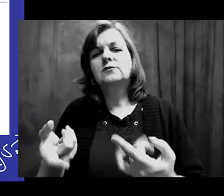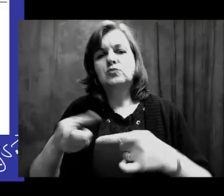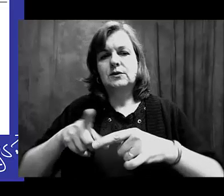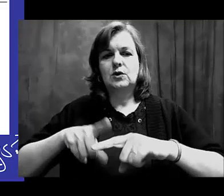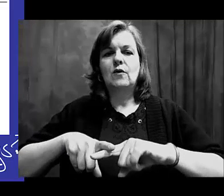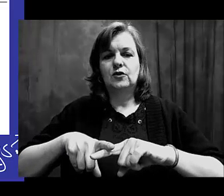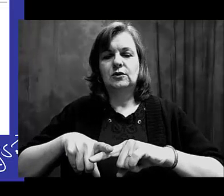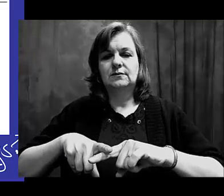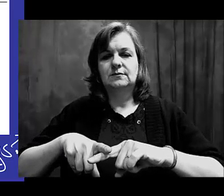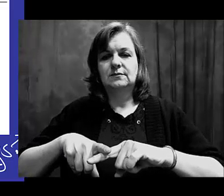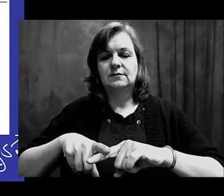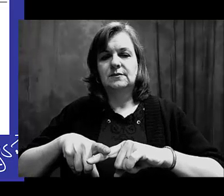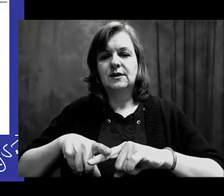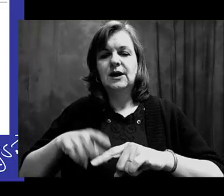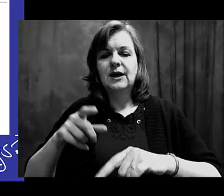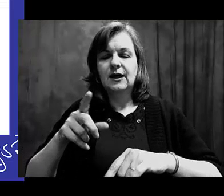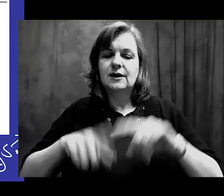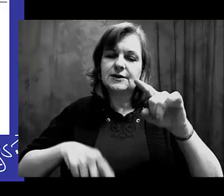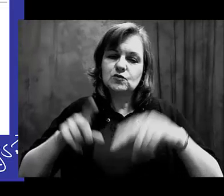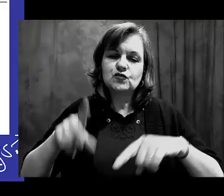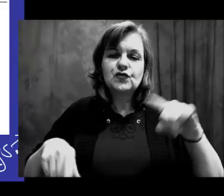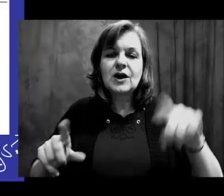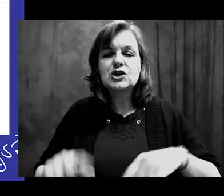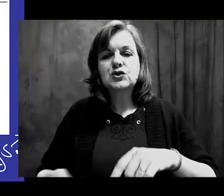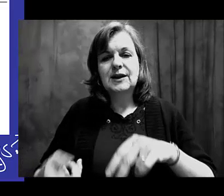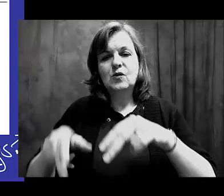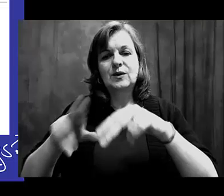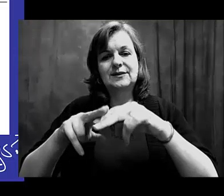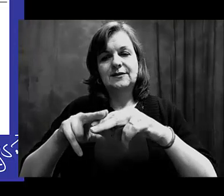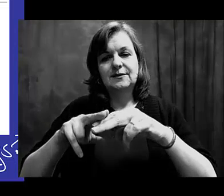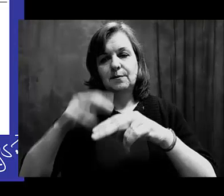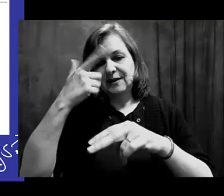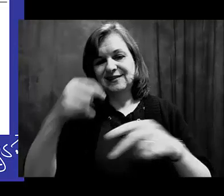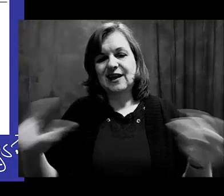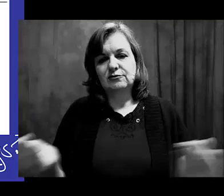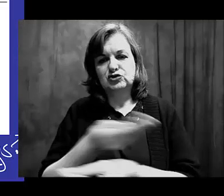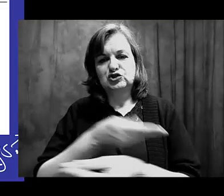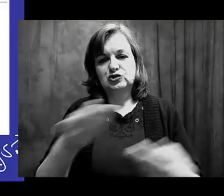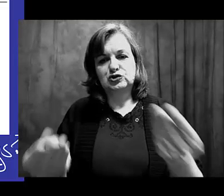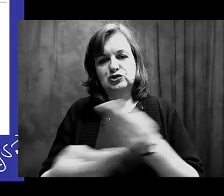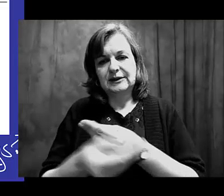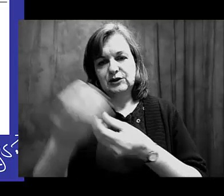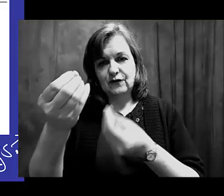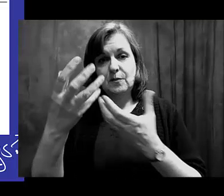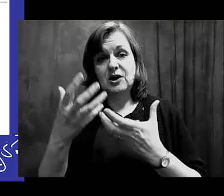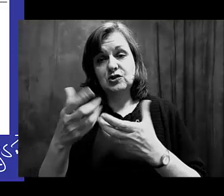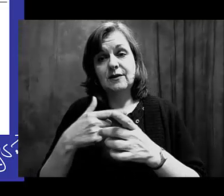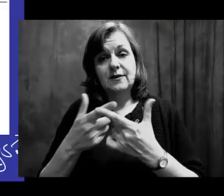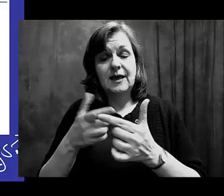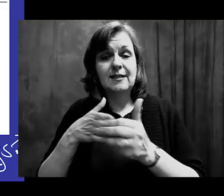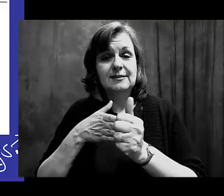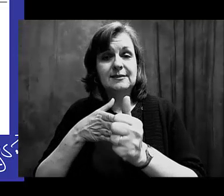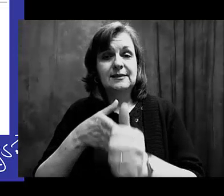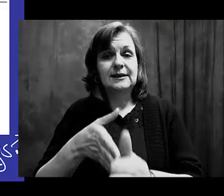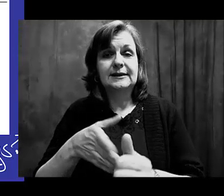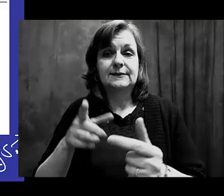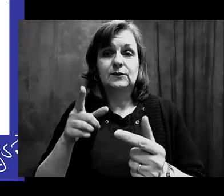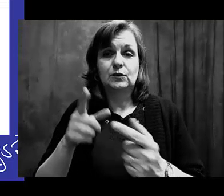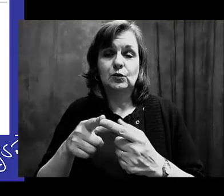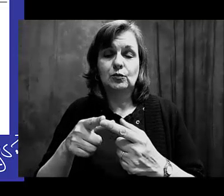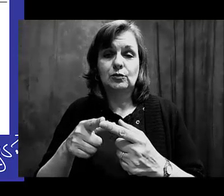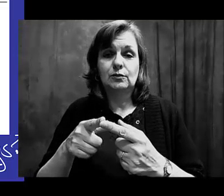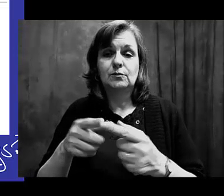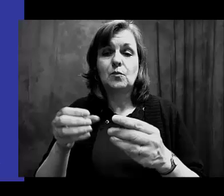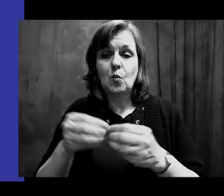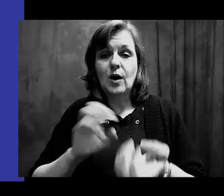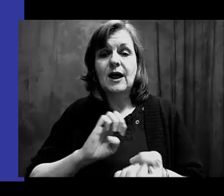increased variation of these alleles and these genes, and this is a critical part to lead us to higher levels of evolution